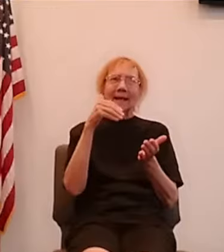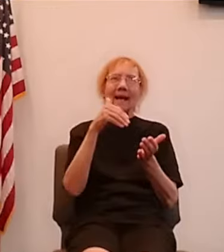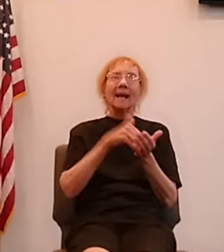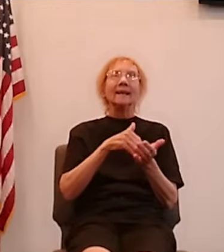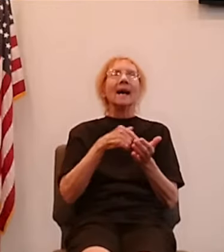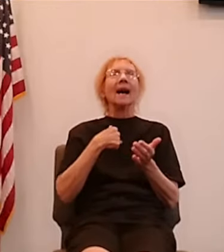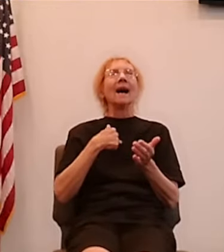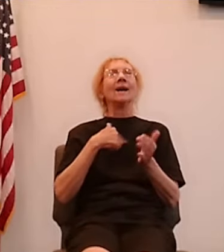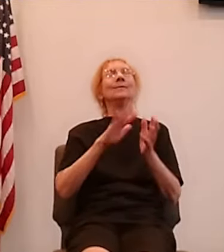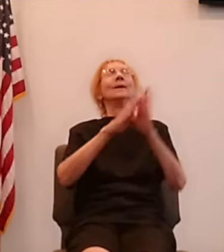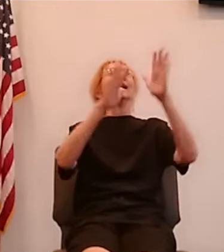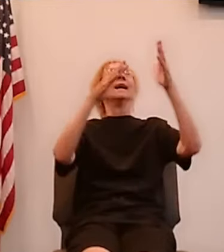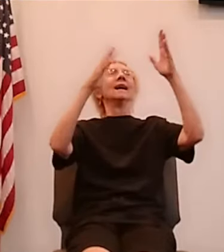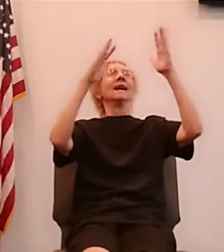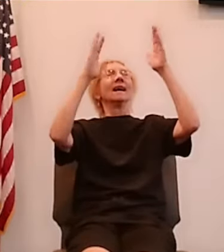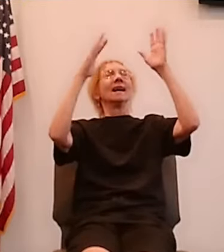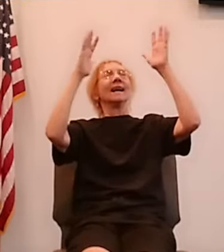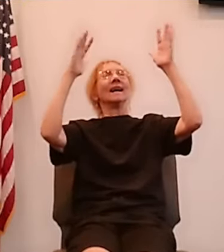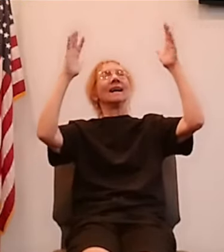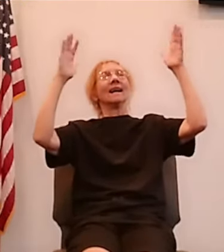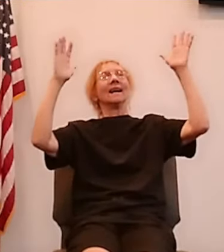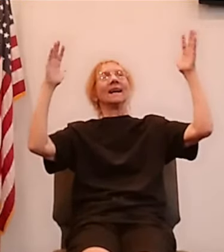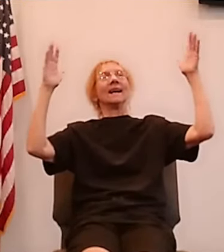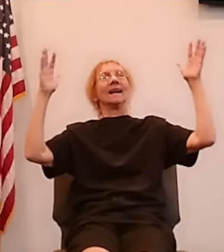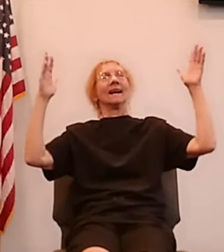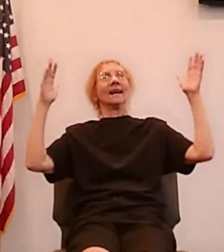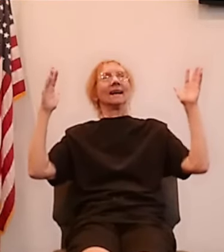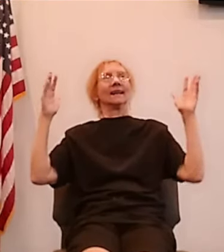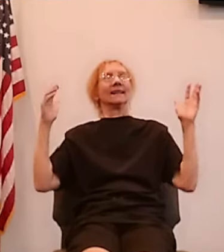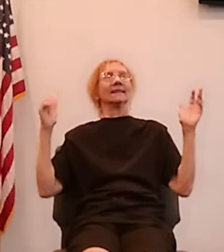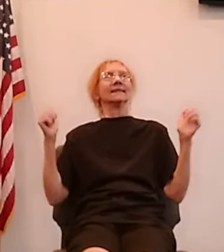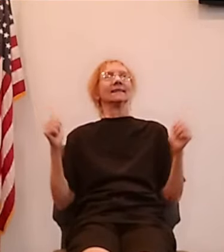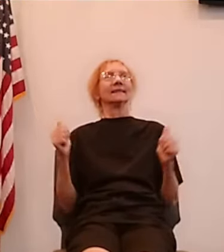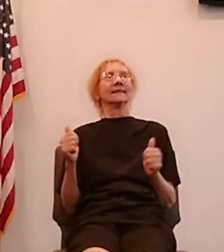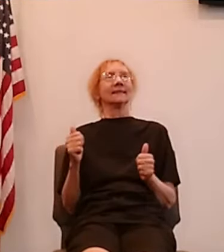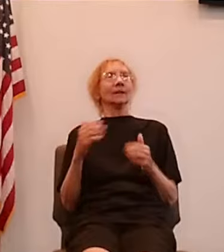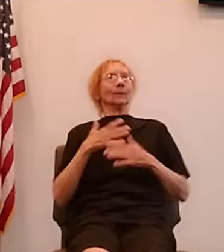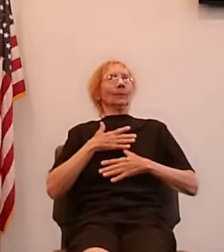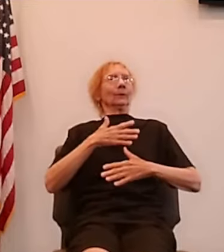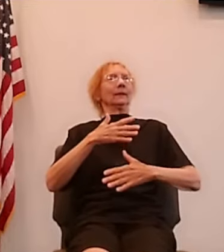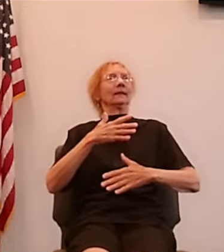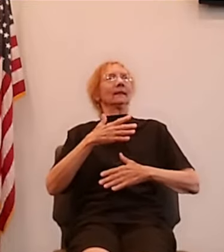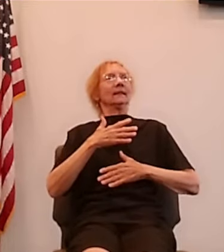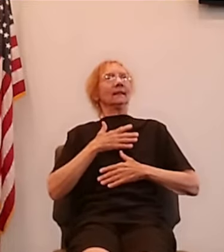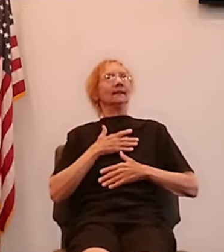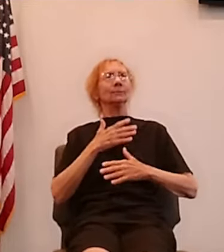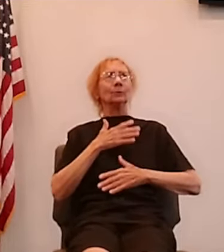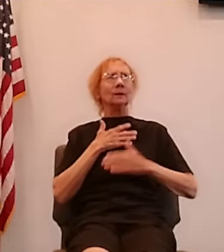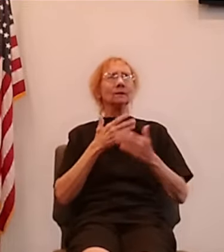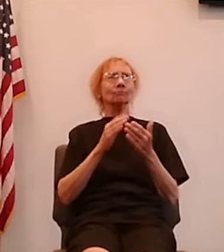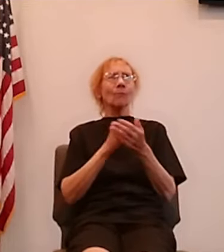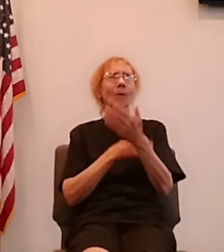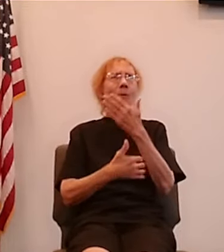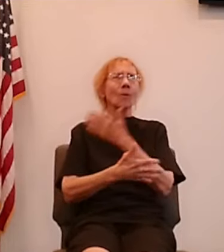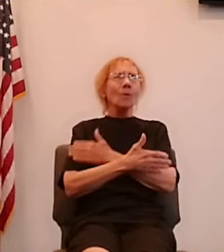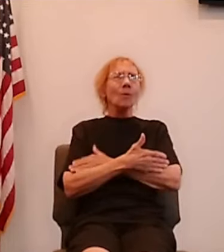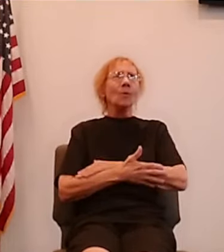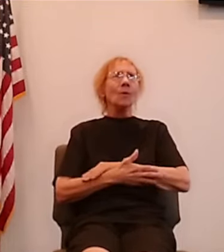again. I will praise. Breathe, call these bones